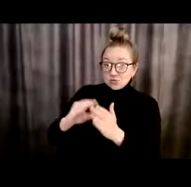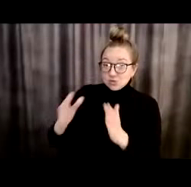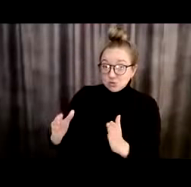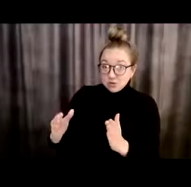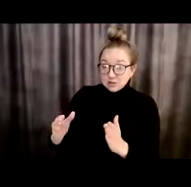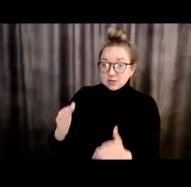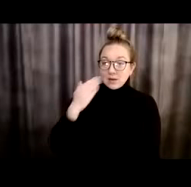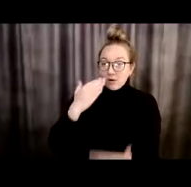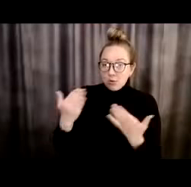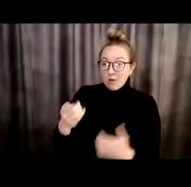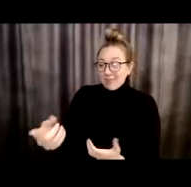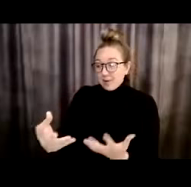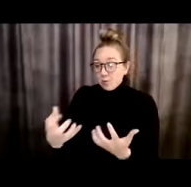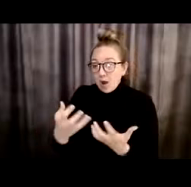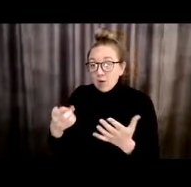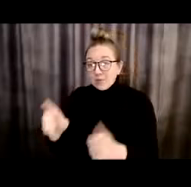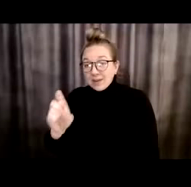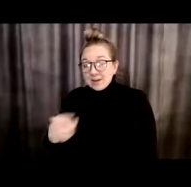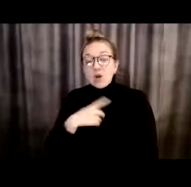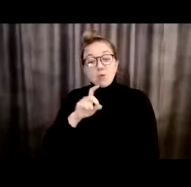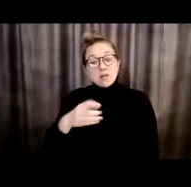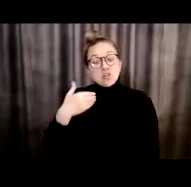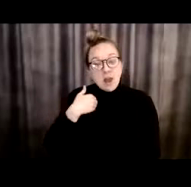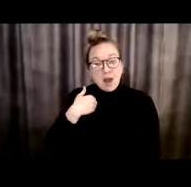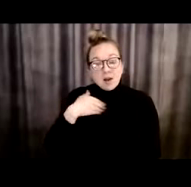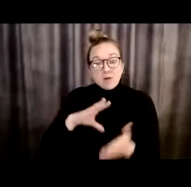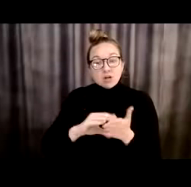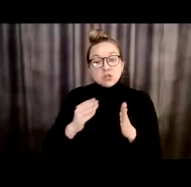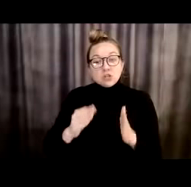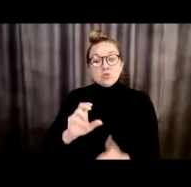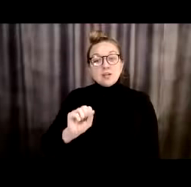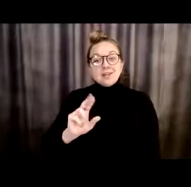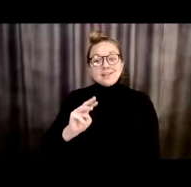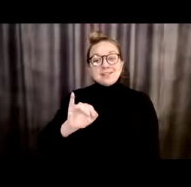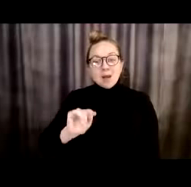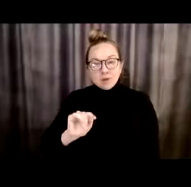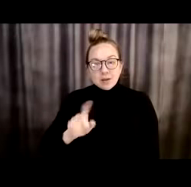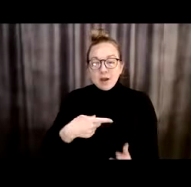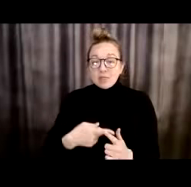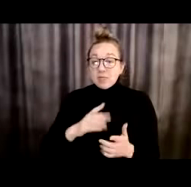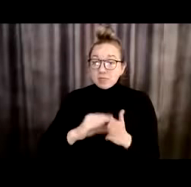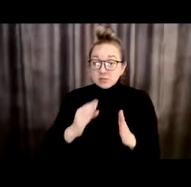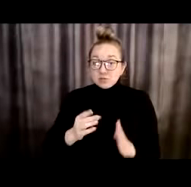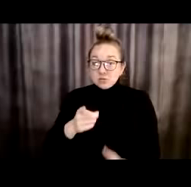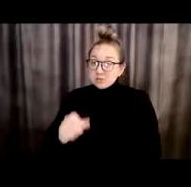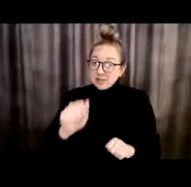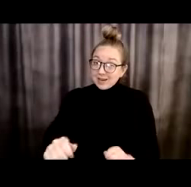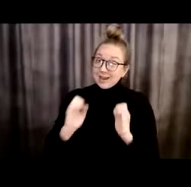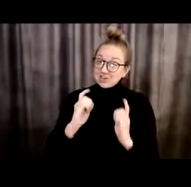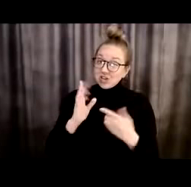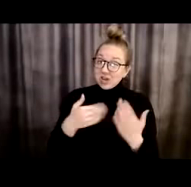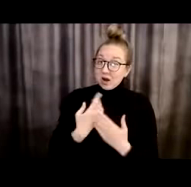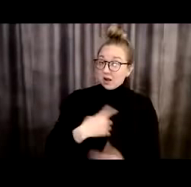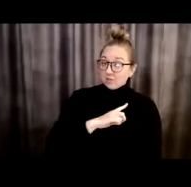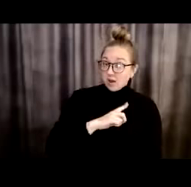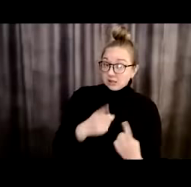like a student summit where students are educating all of us on the importance of this,